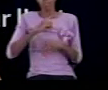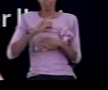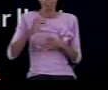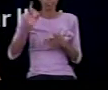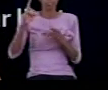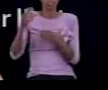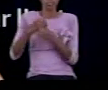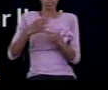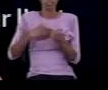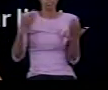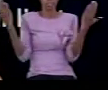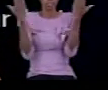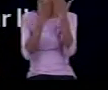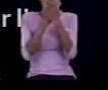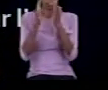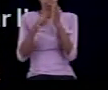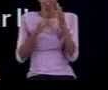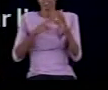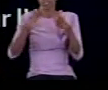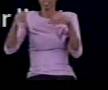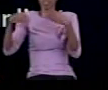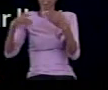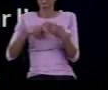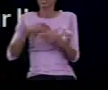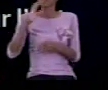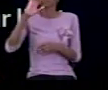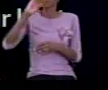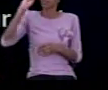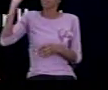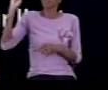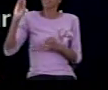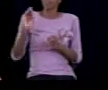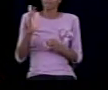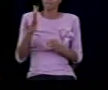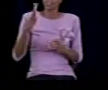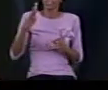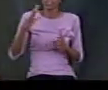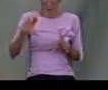You took my darkness and gave me your light.